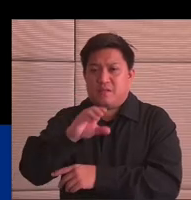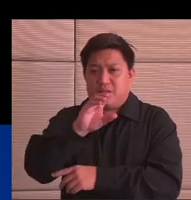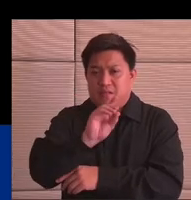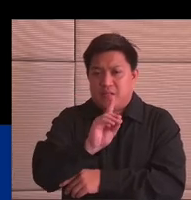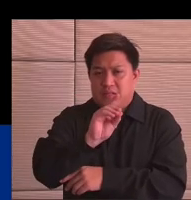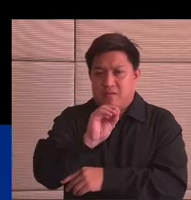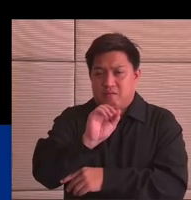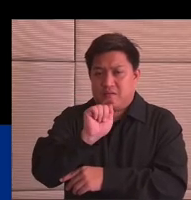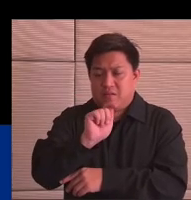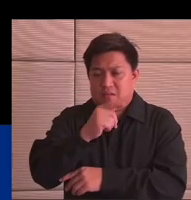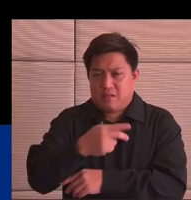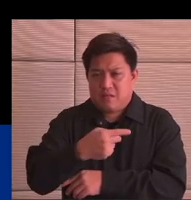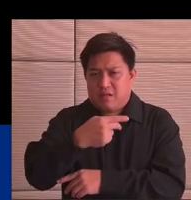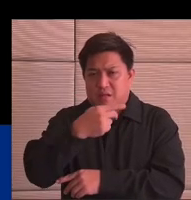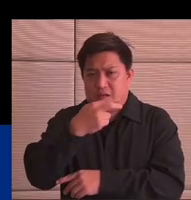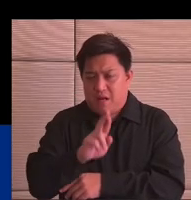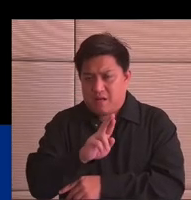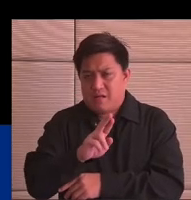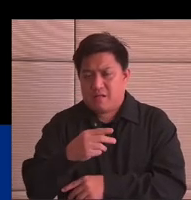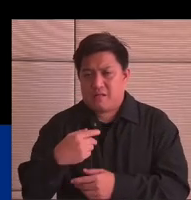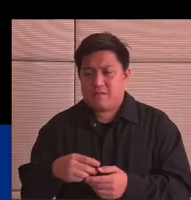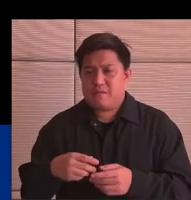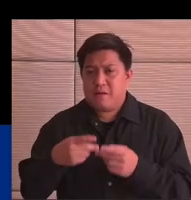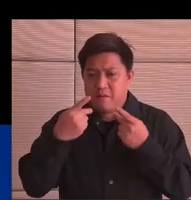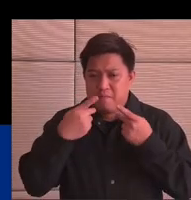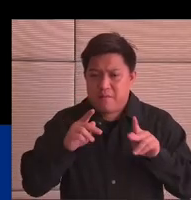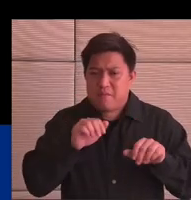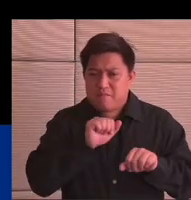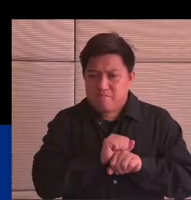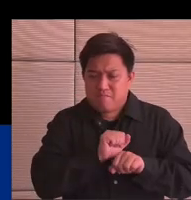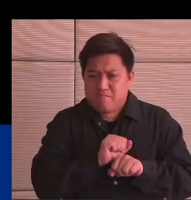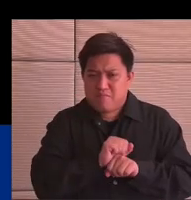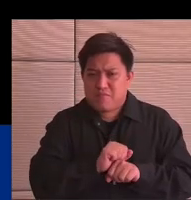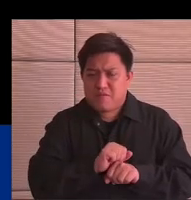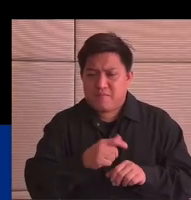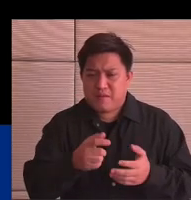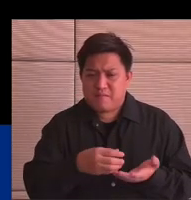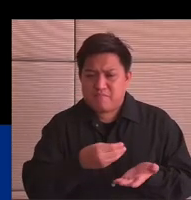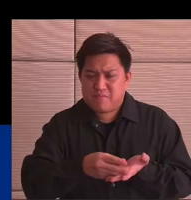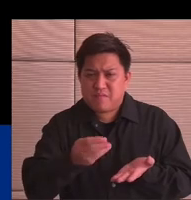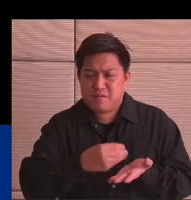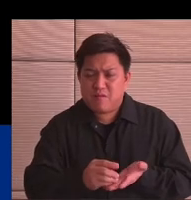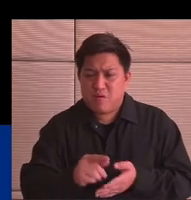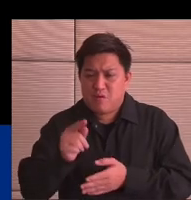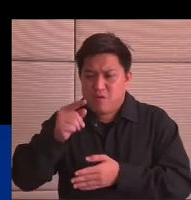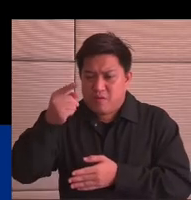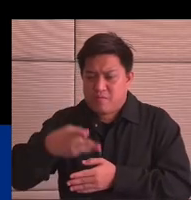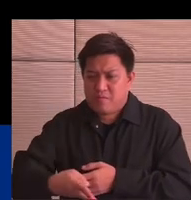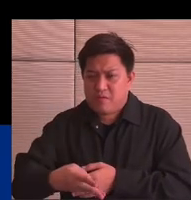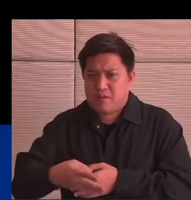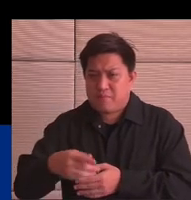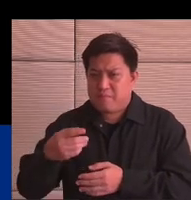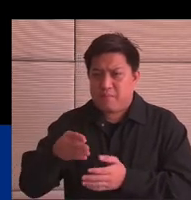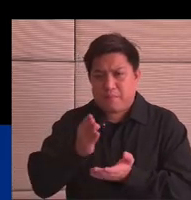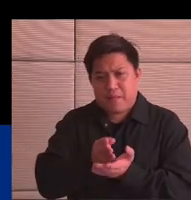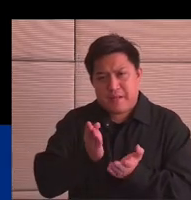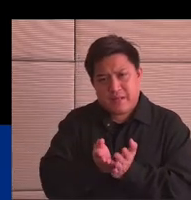years, Public Works was only spending about 1/4 of their entire budget